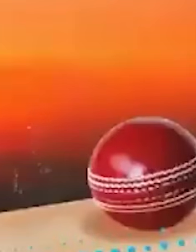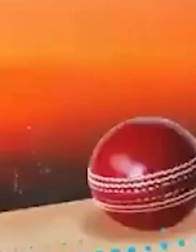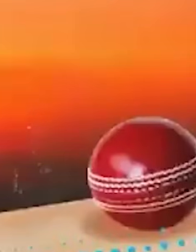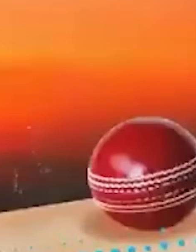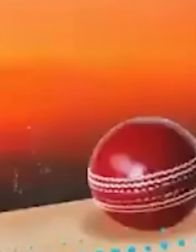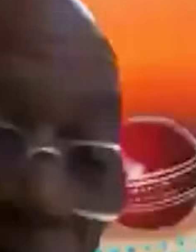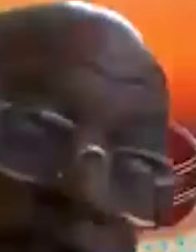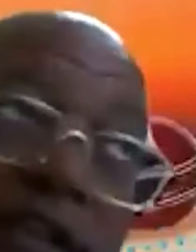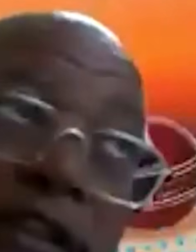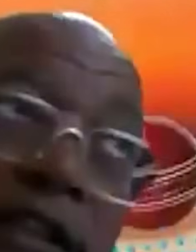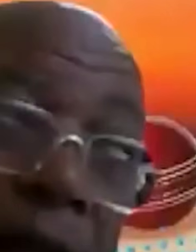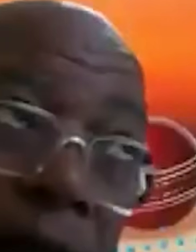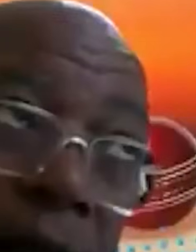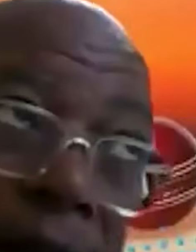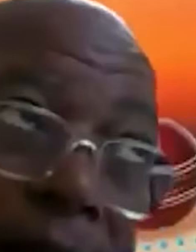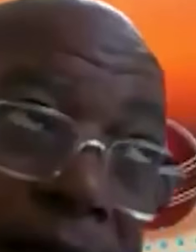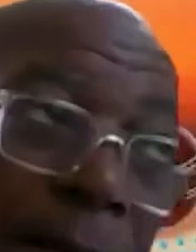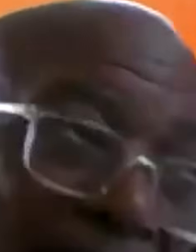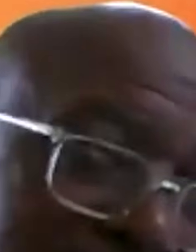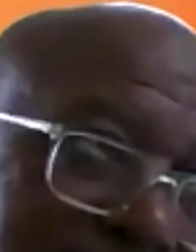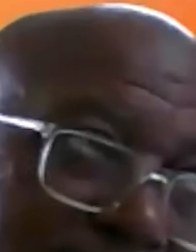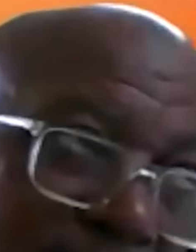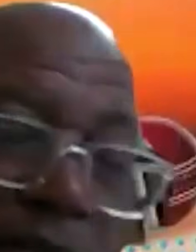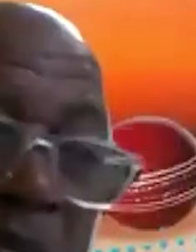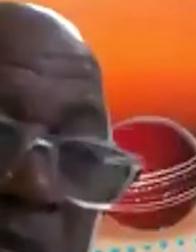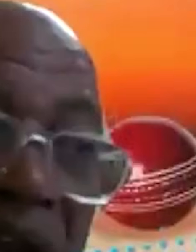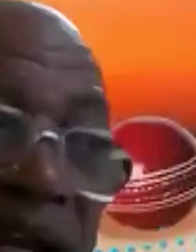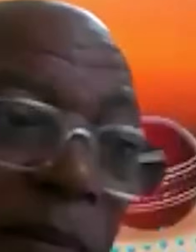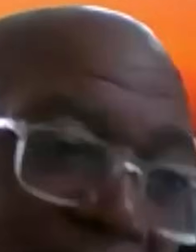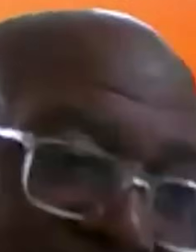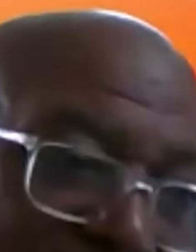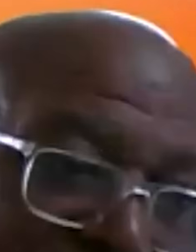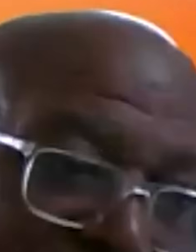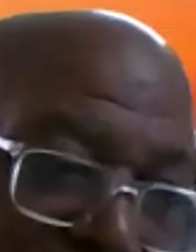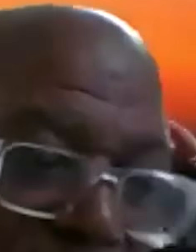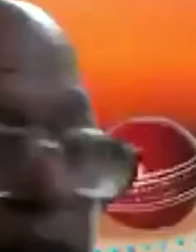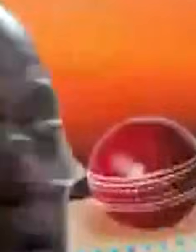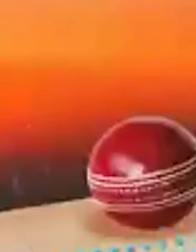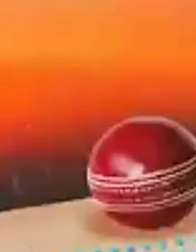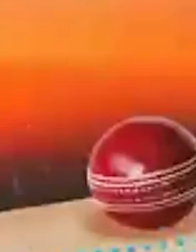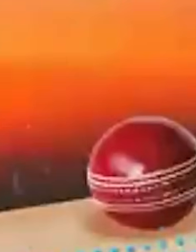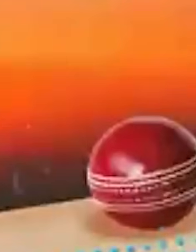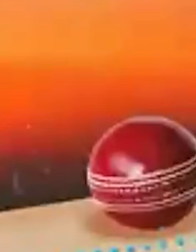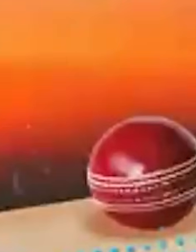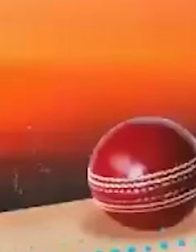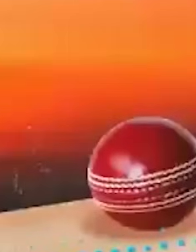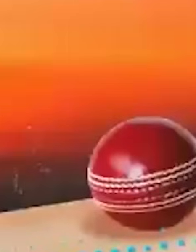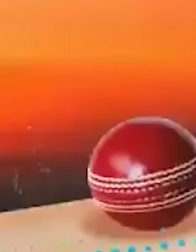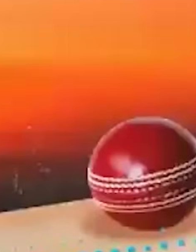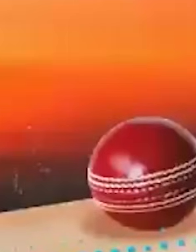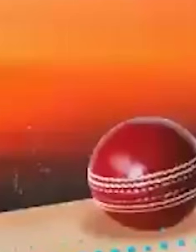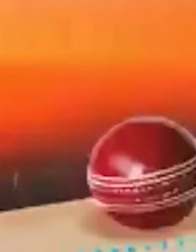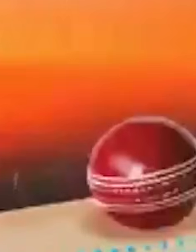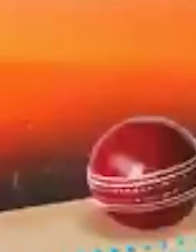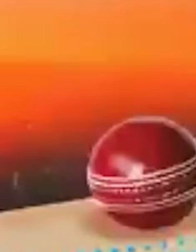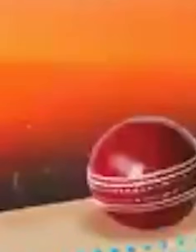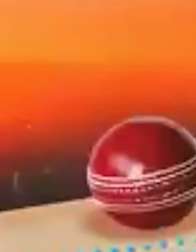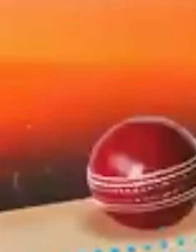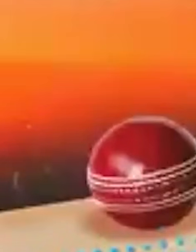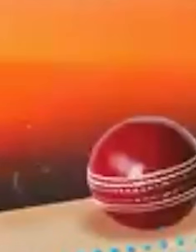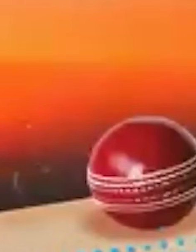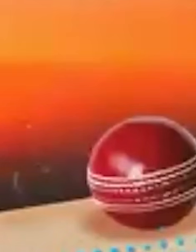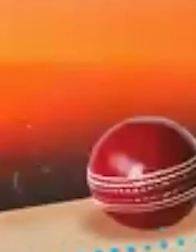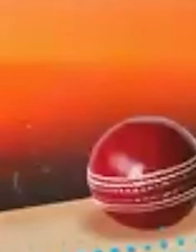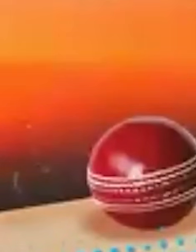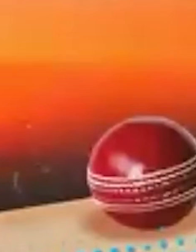together and working for the best, being the best. So in your school, you